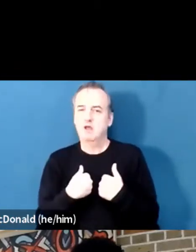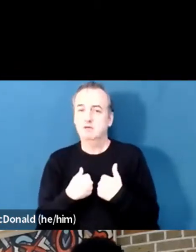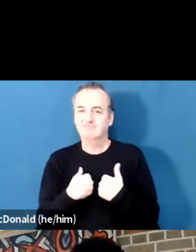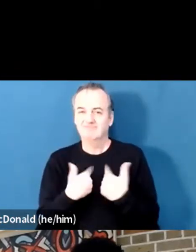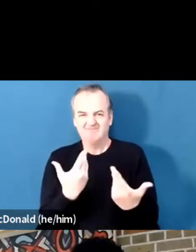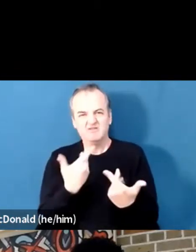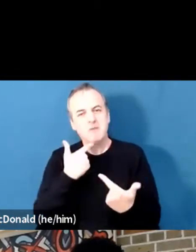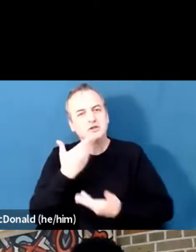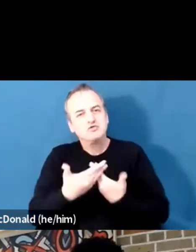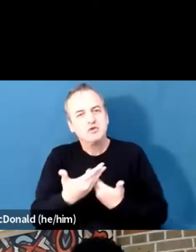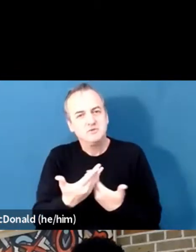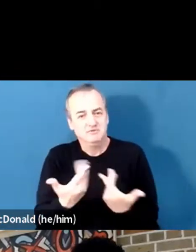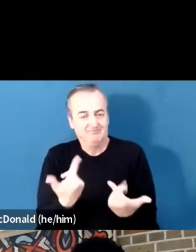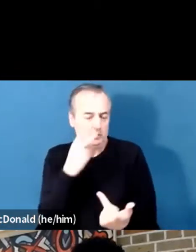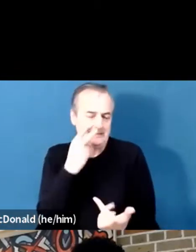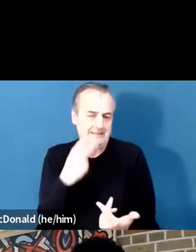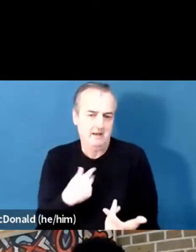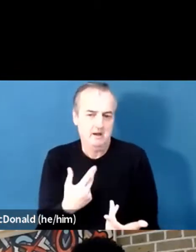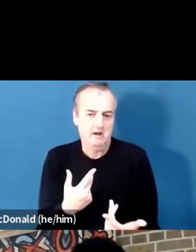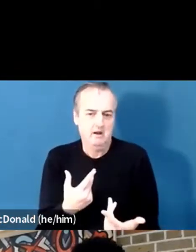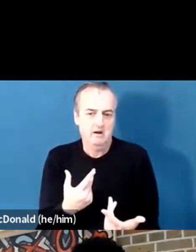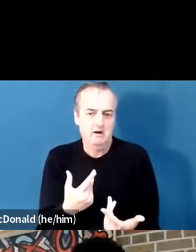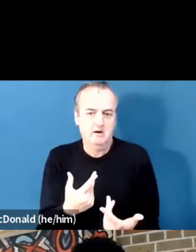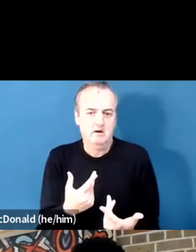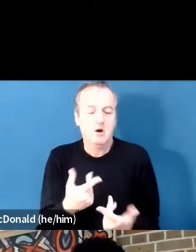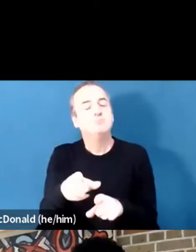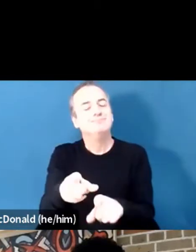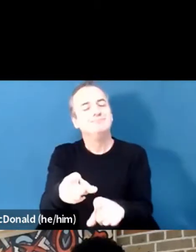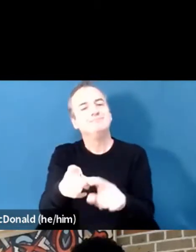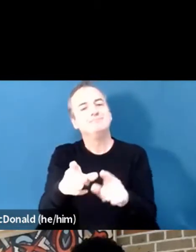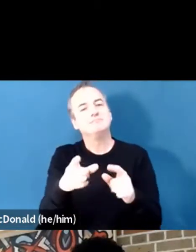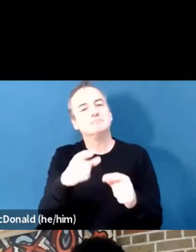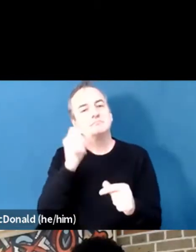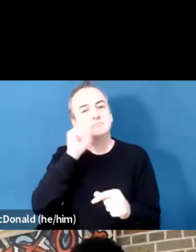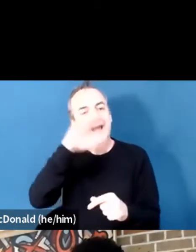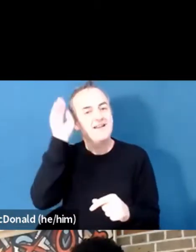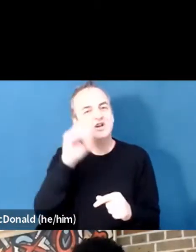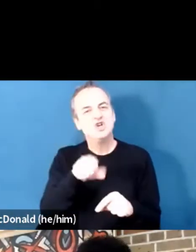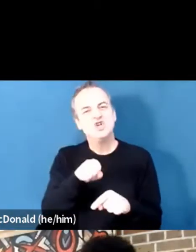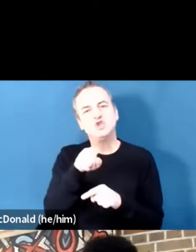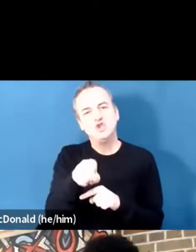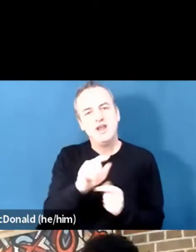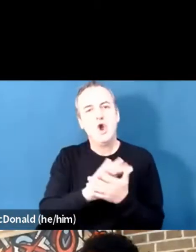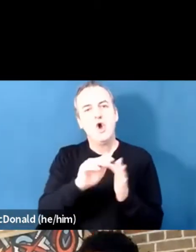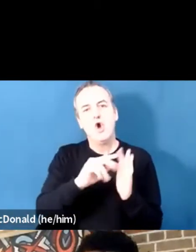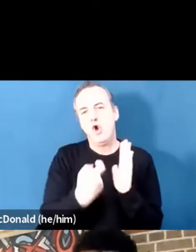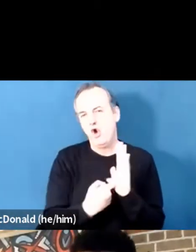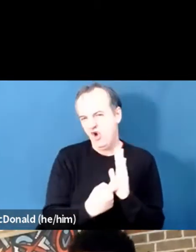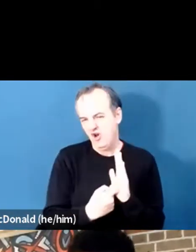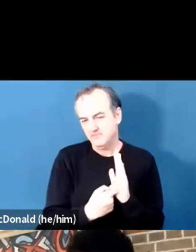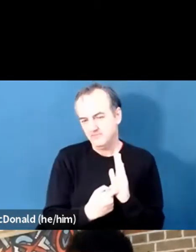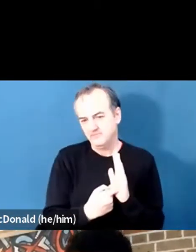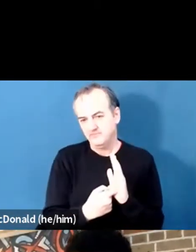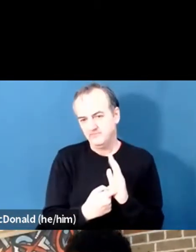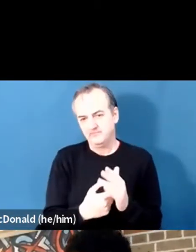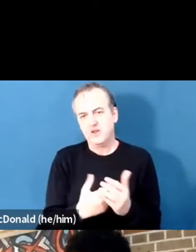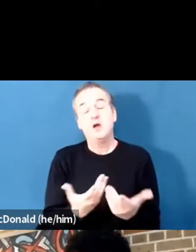BSL interpretation today. Oh, and apologies, my preferred pronouns are she and her. Now I will introduce